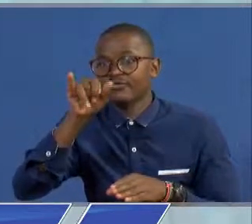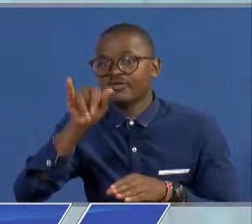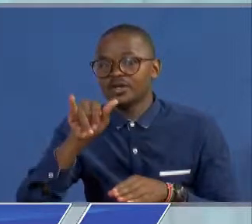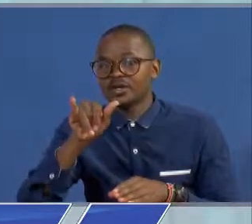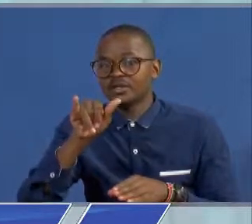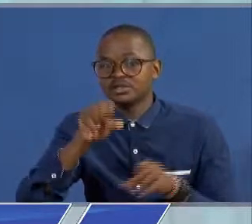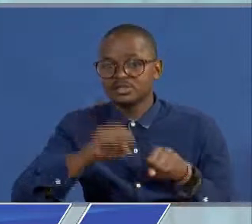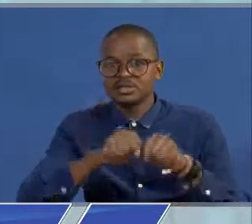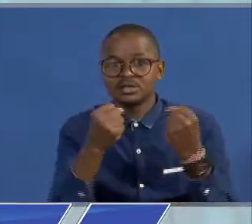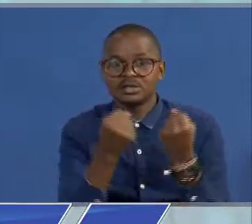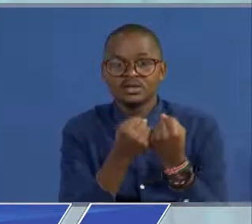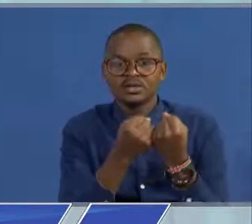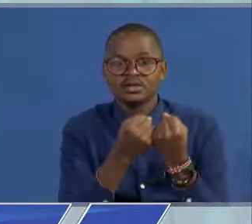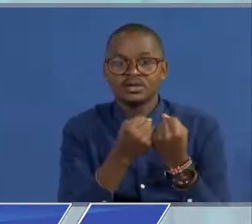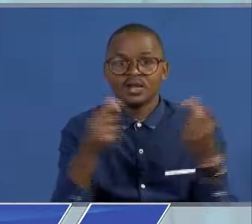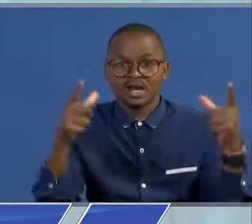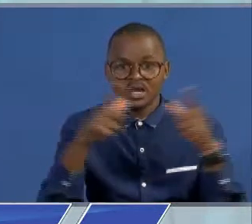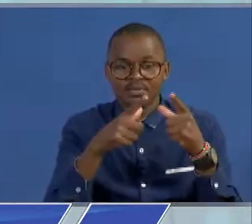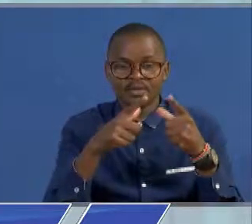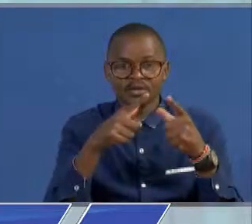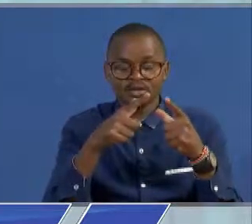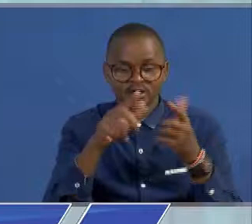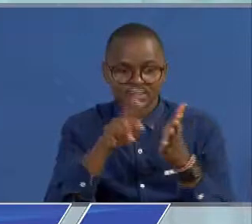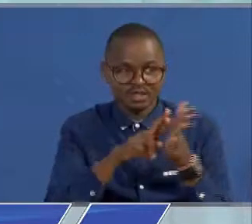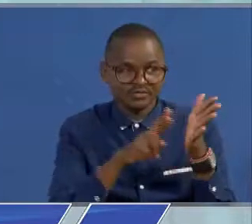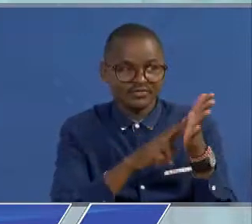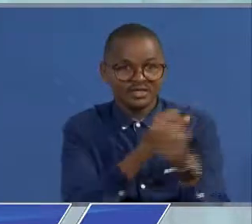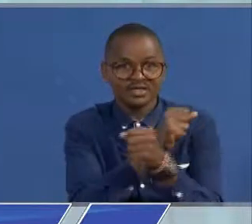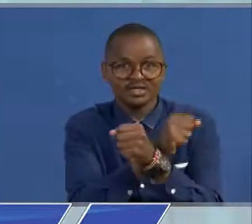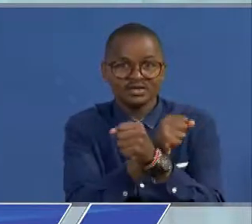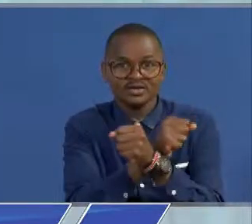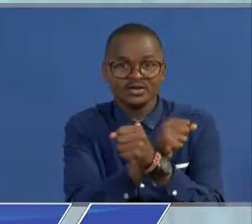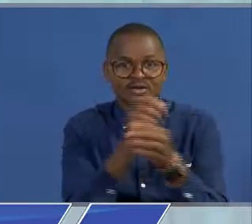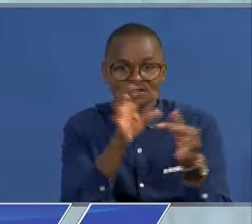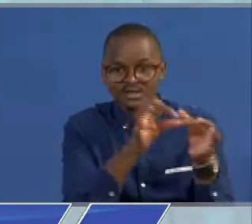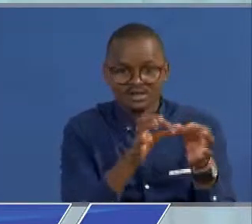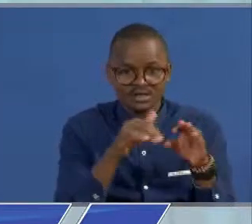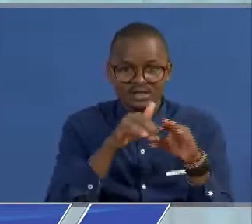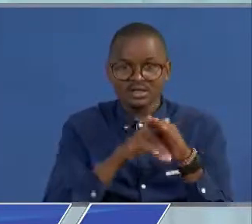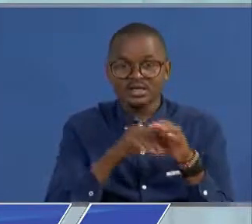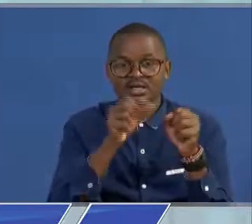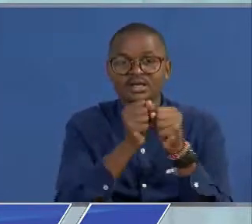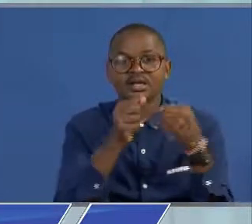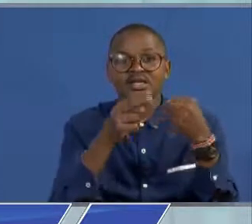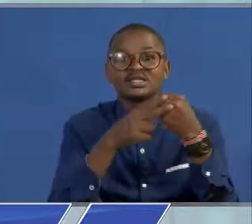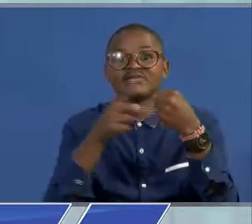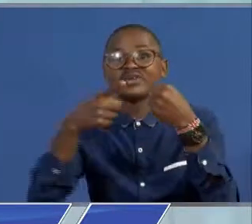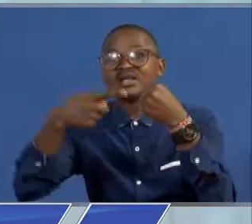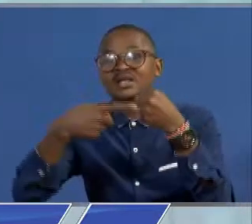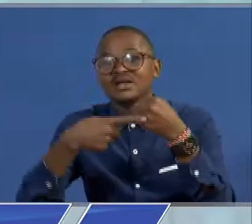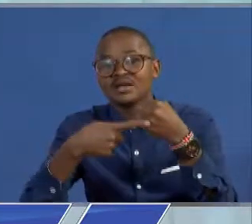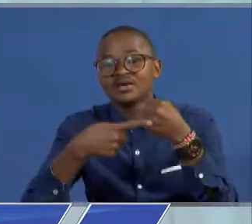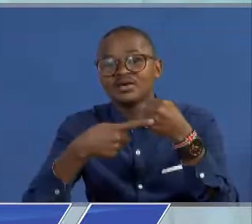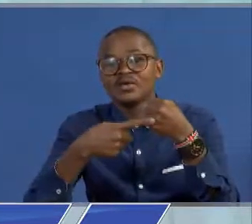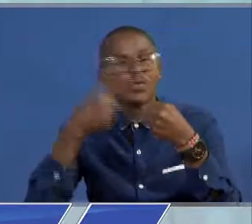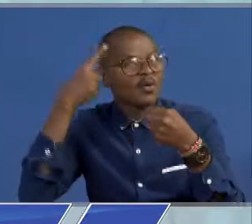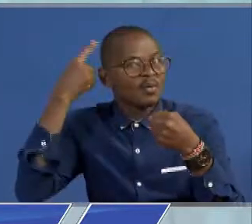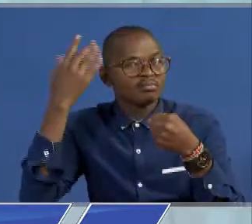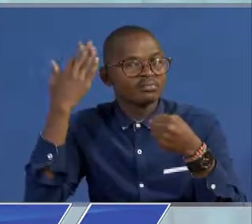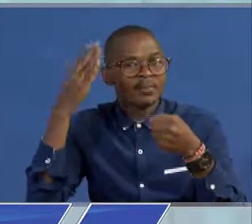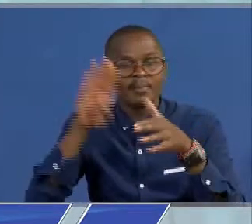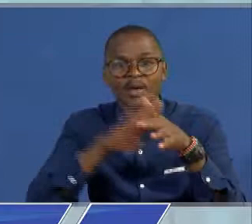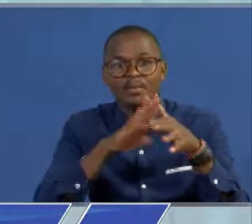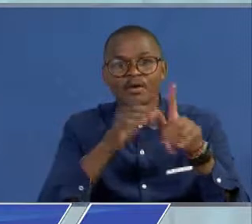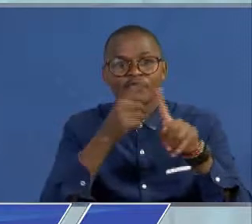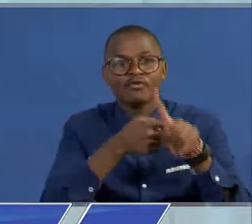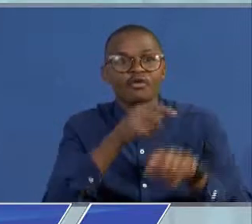Credit Society Limited was registered as a savings and credits cooperative society in 1976. Originally, membership was